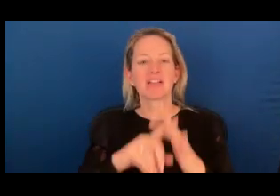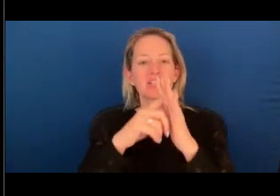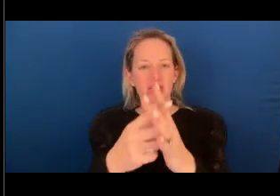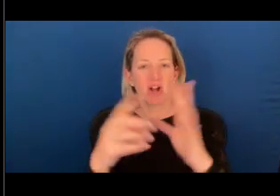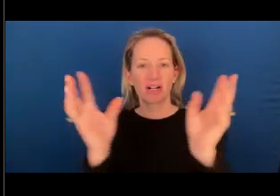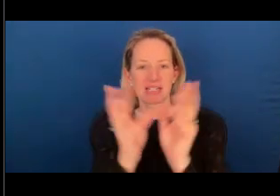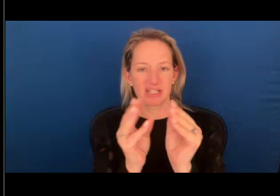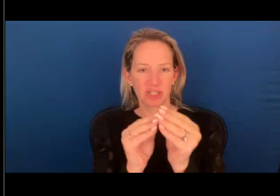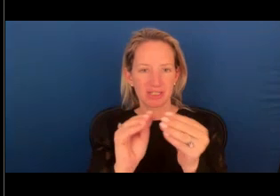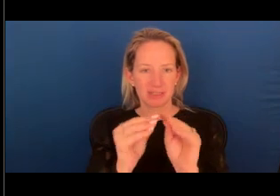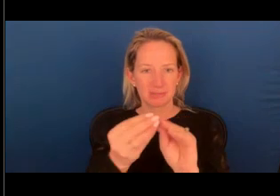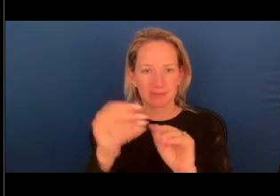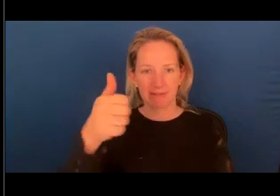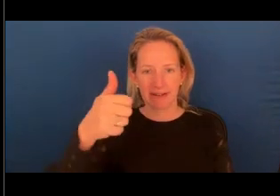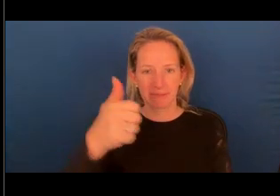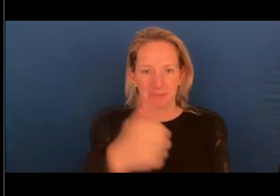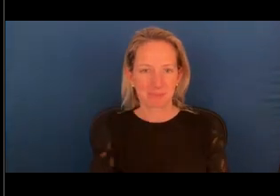now.